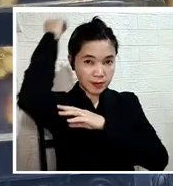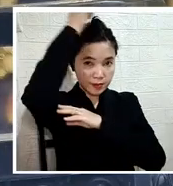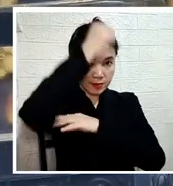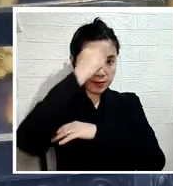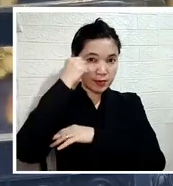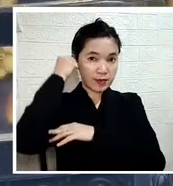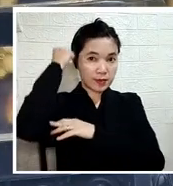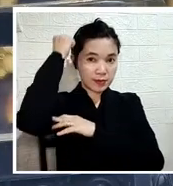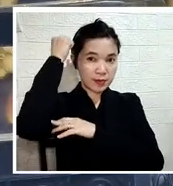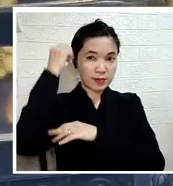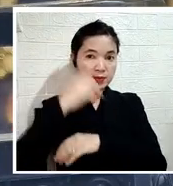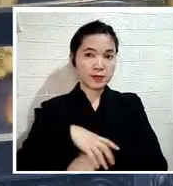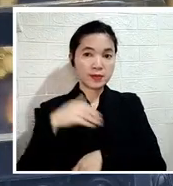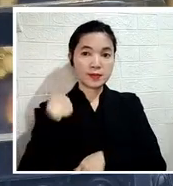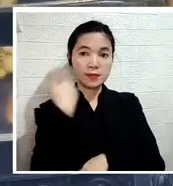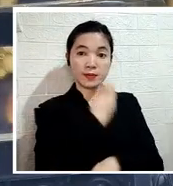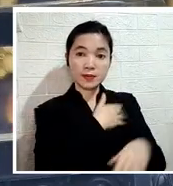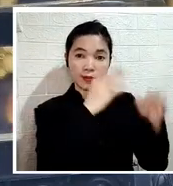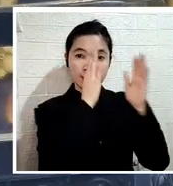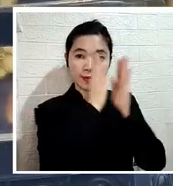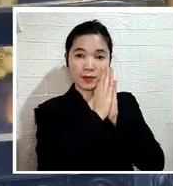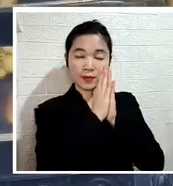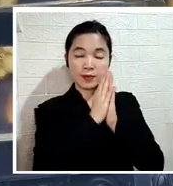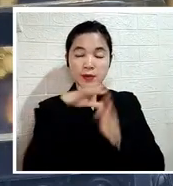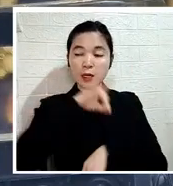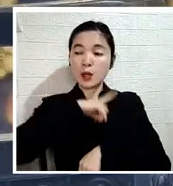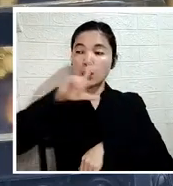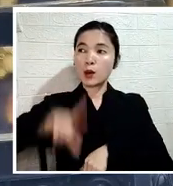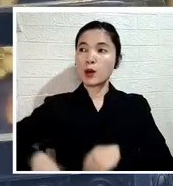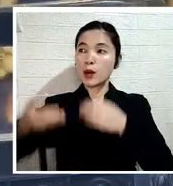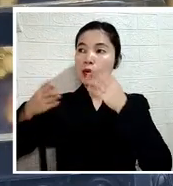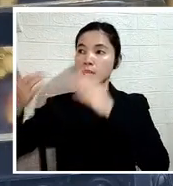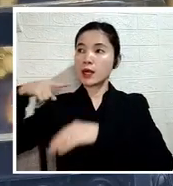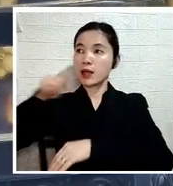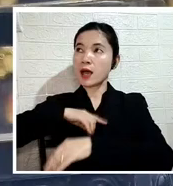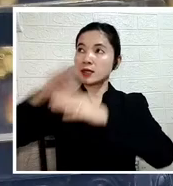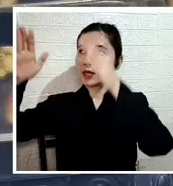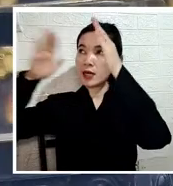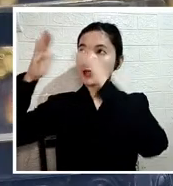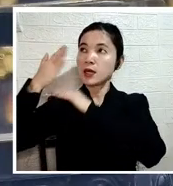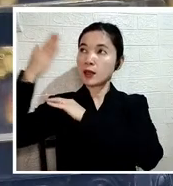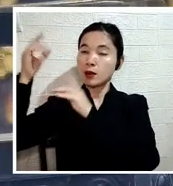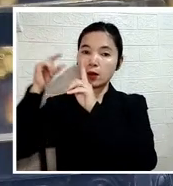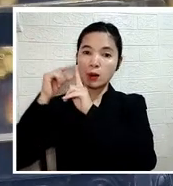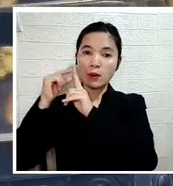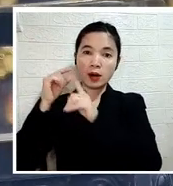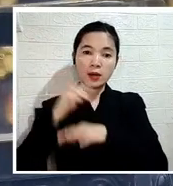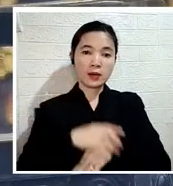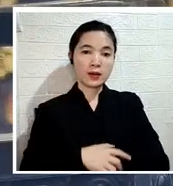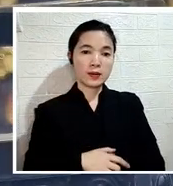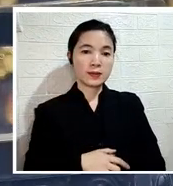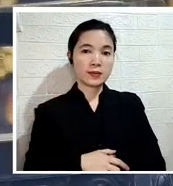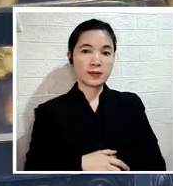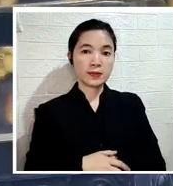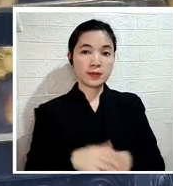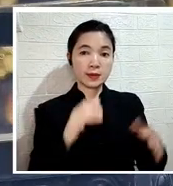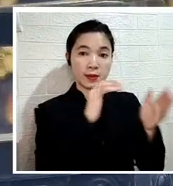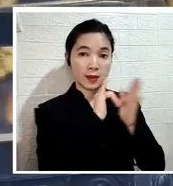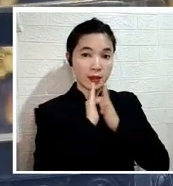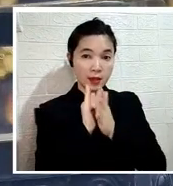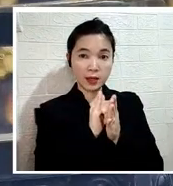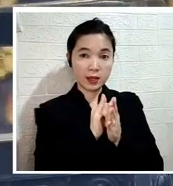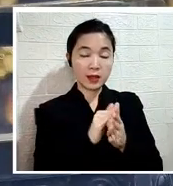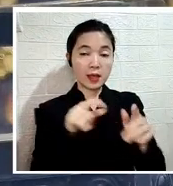altar of saints, we pray. Lord, let us listen to your word. That, as the Mother